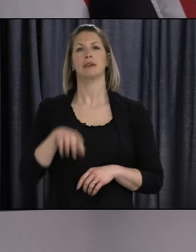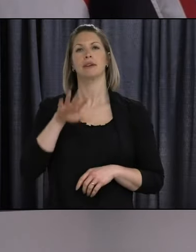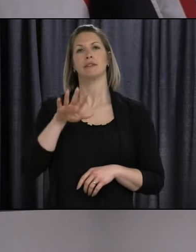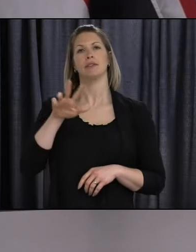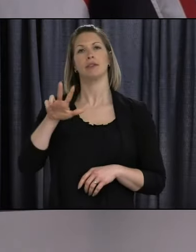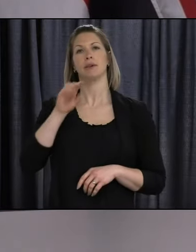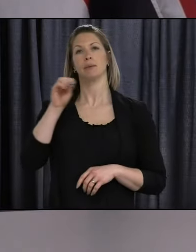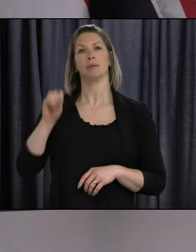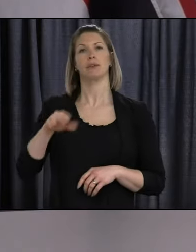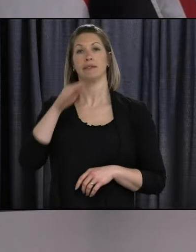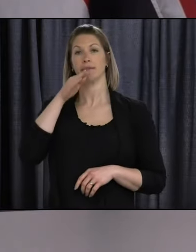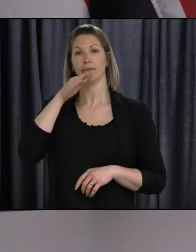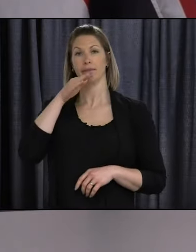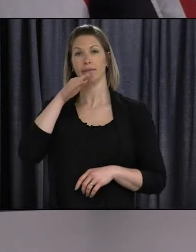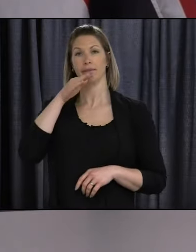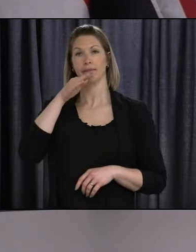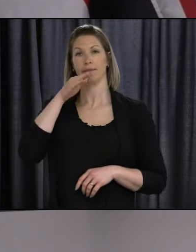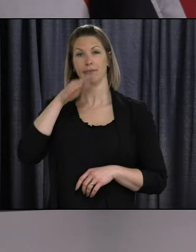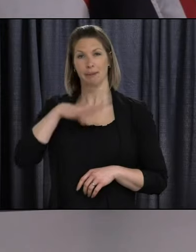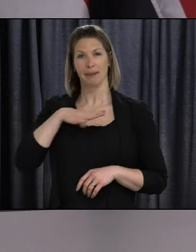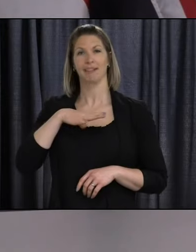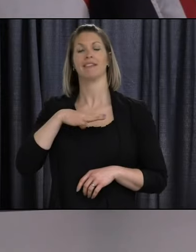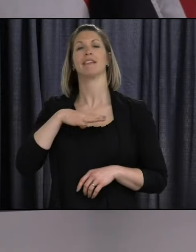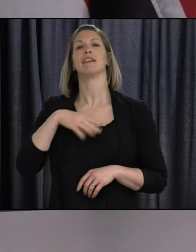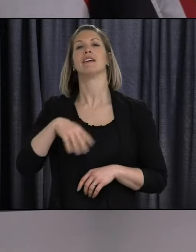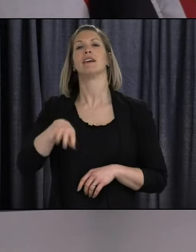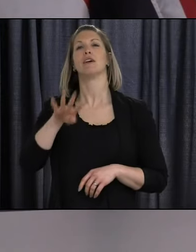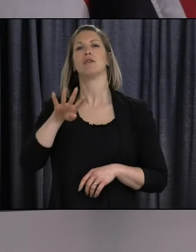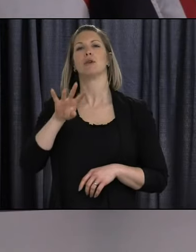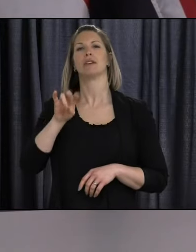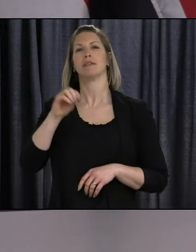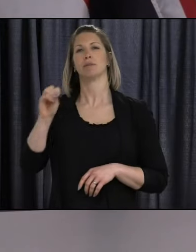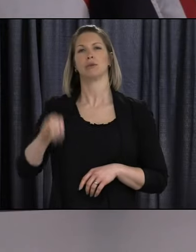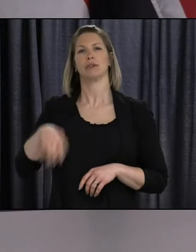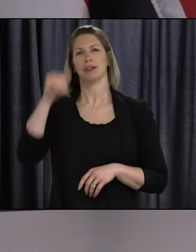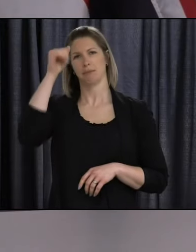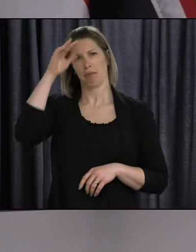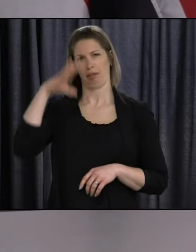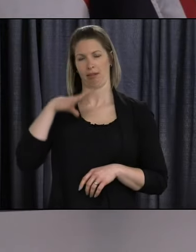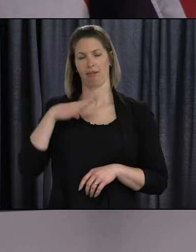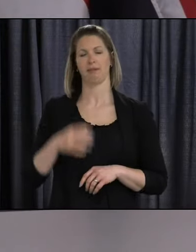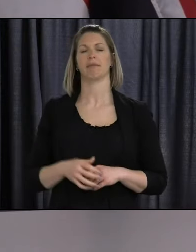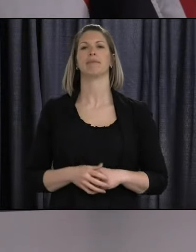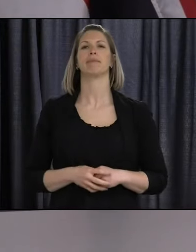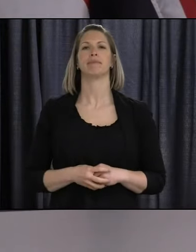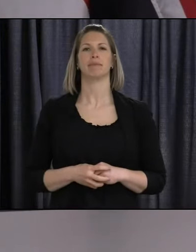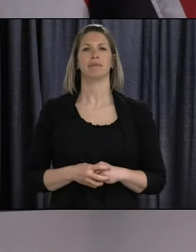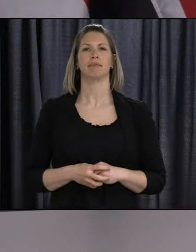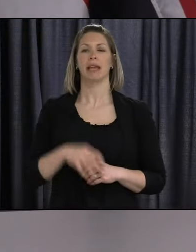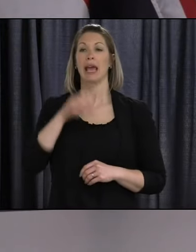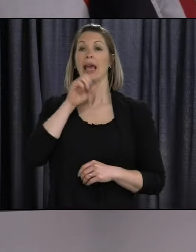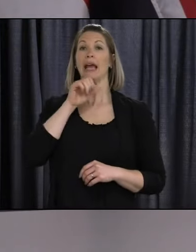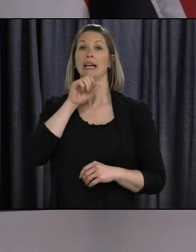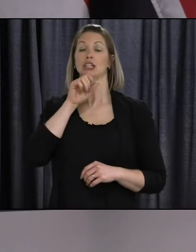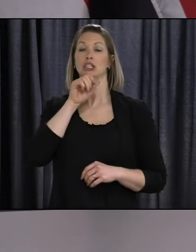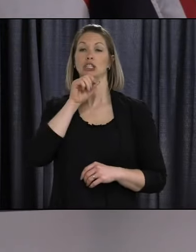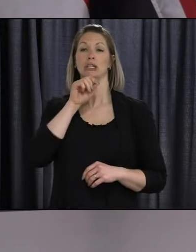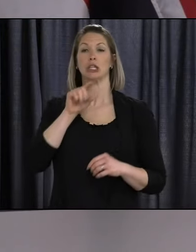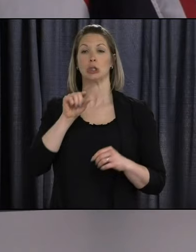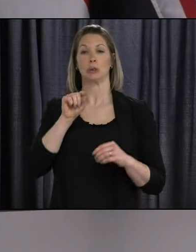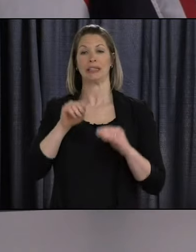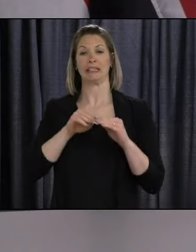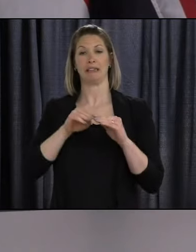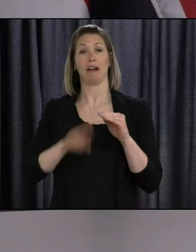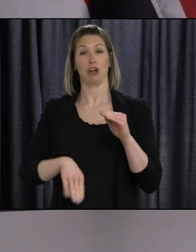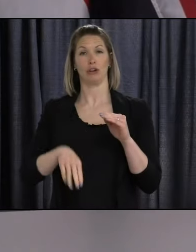53% of cases in our province are female and 47% are male. By age, we have 22